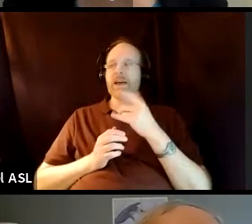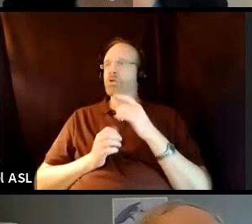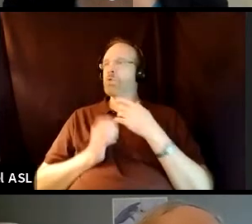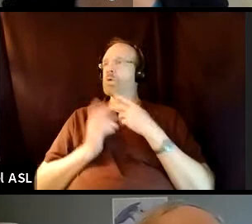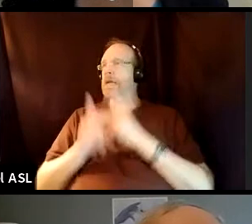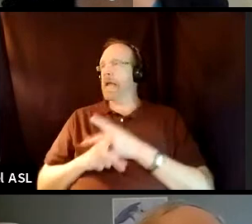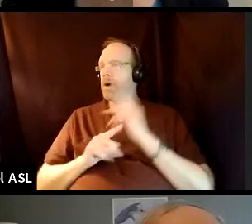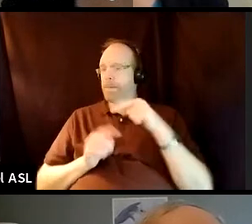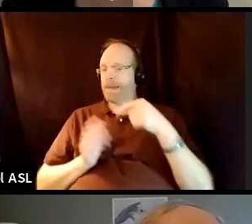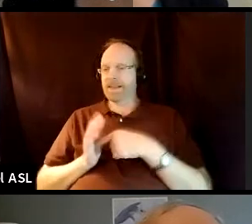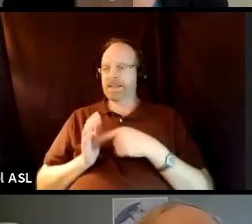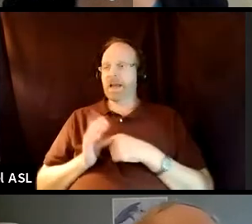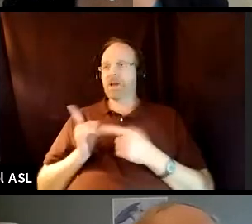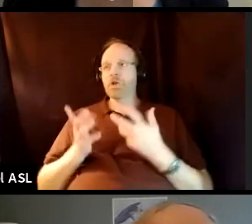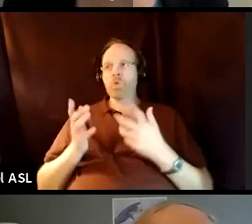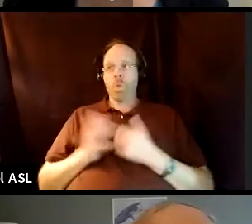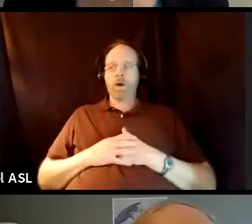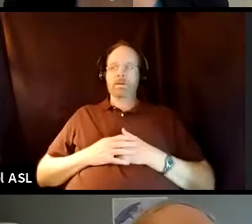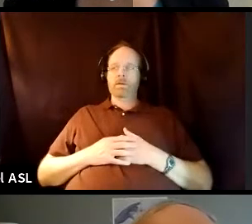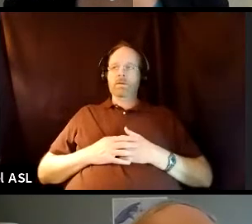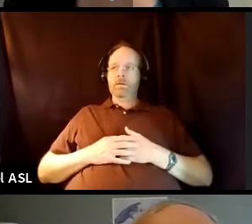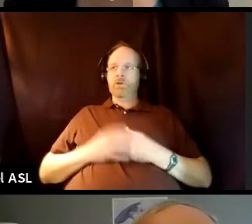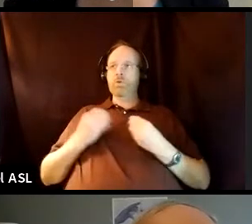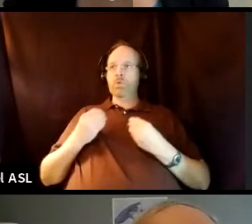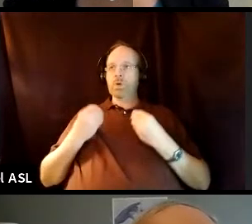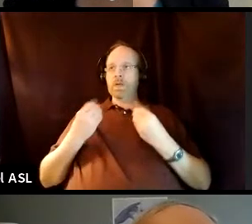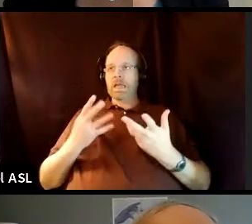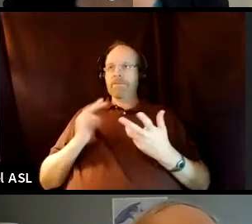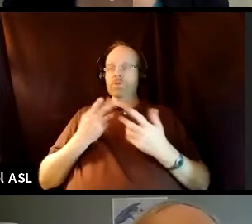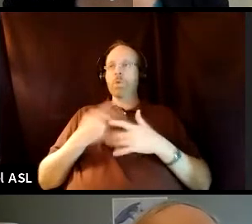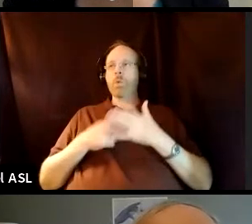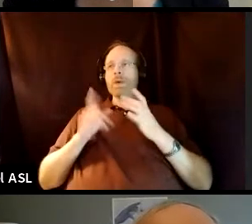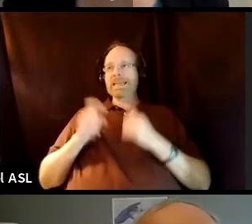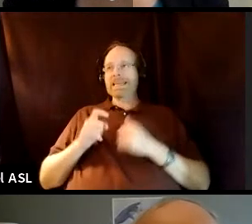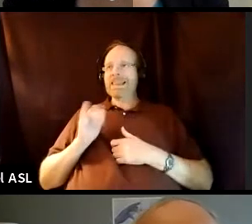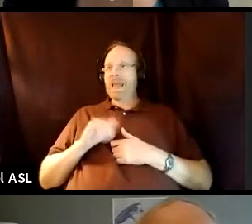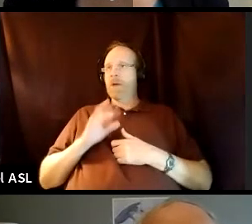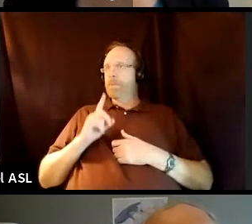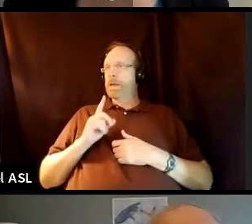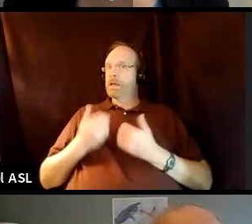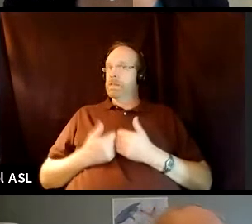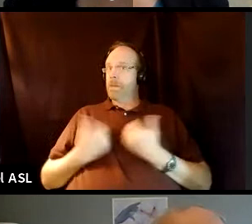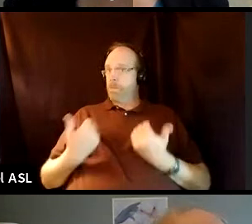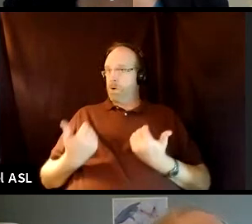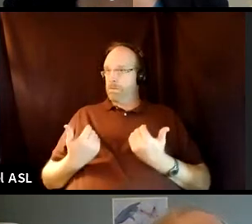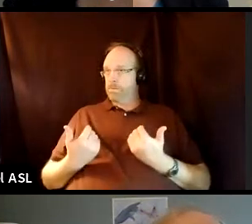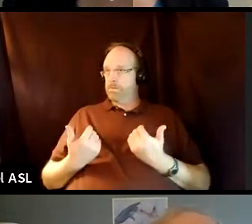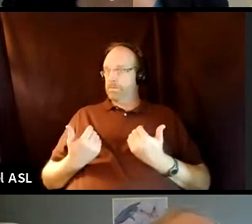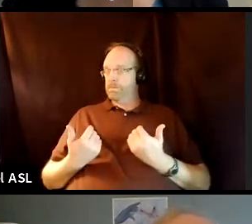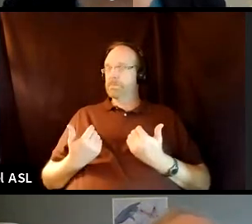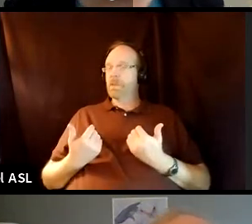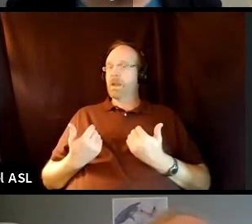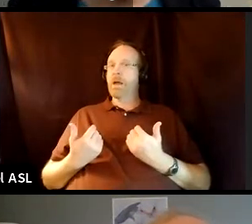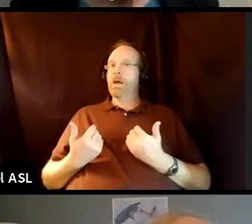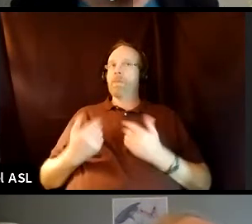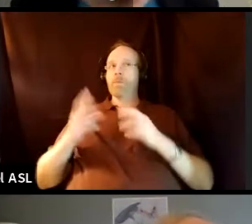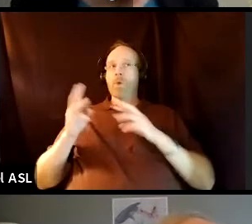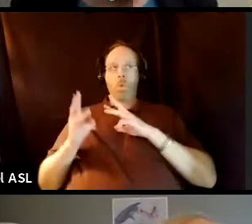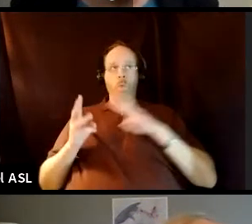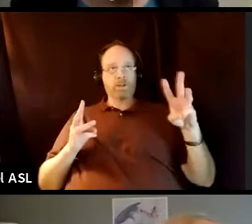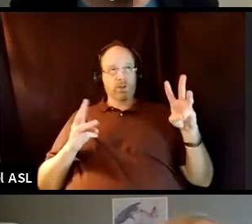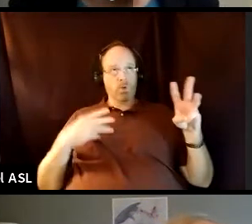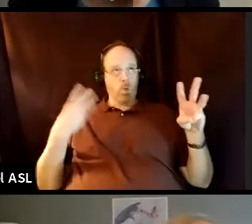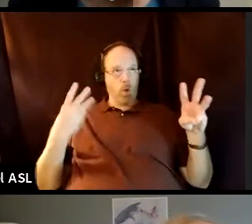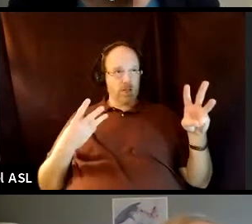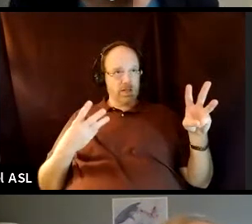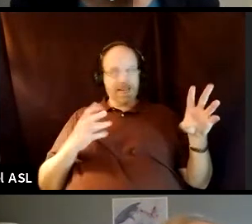about this and that you want to give us what we need. And that would be a separation from the Western Washington